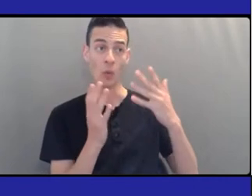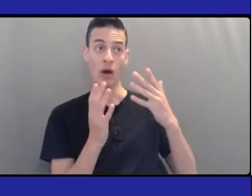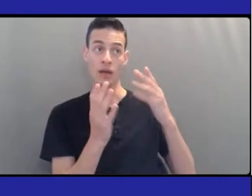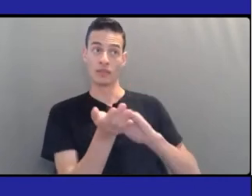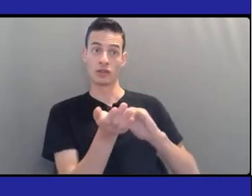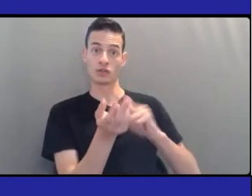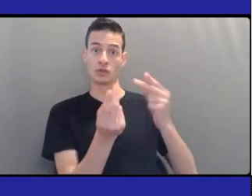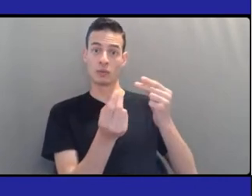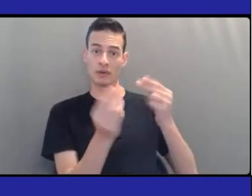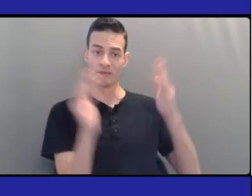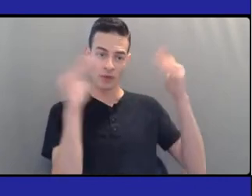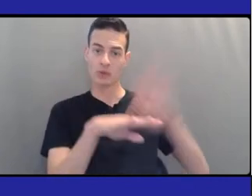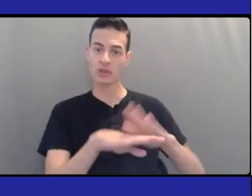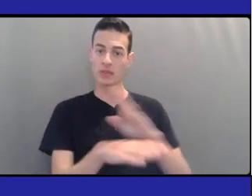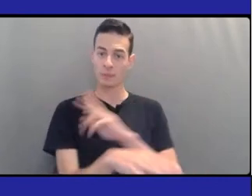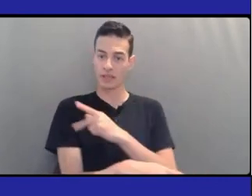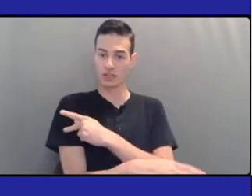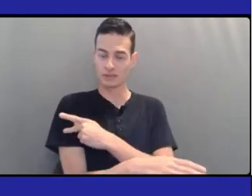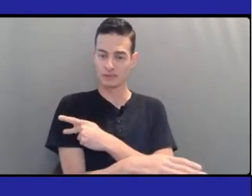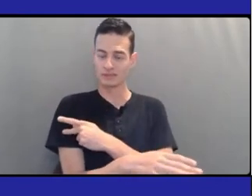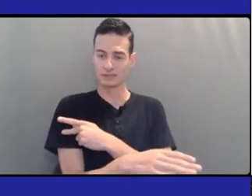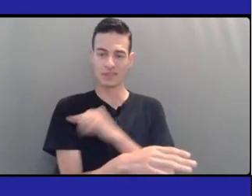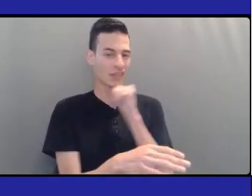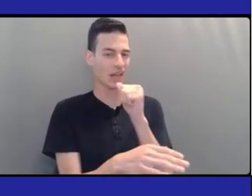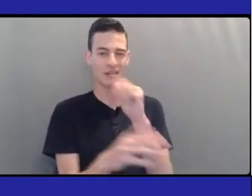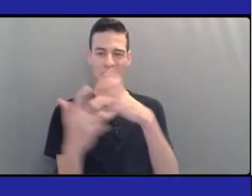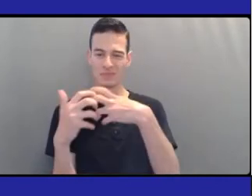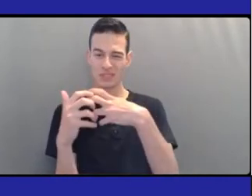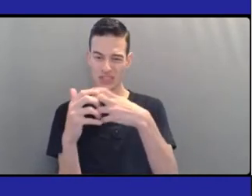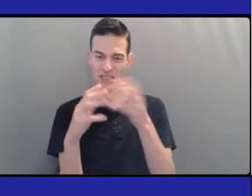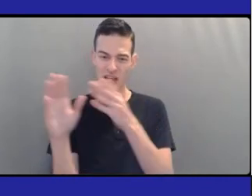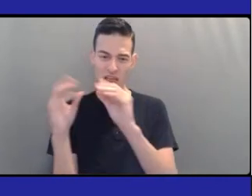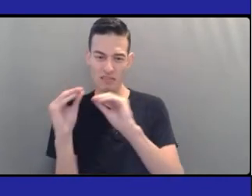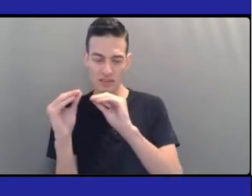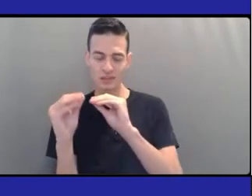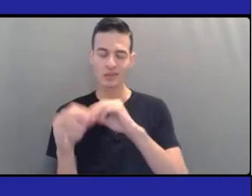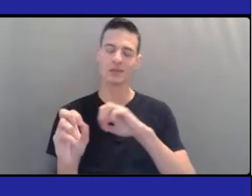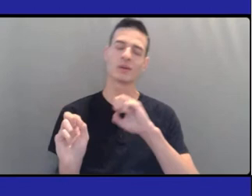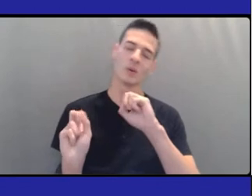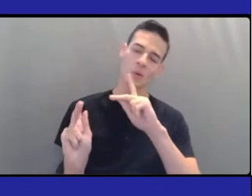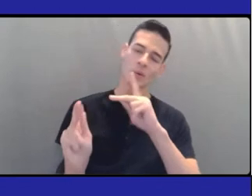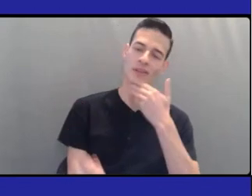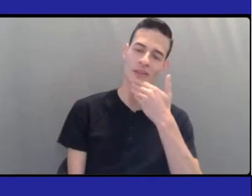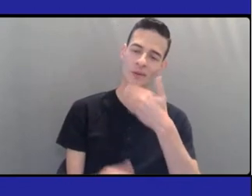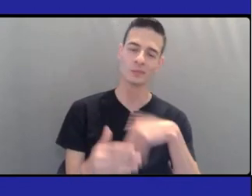patients. Good, thank you. Yeah. Okay.